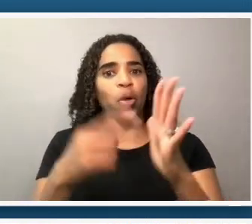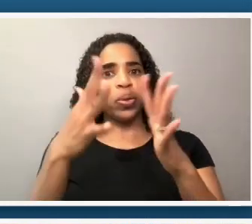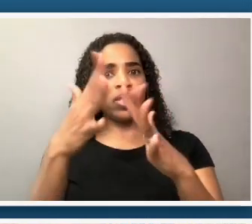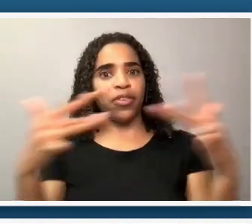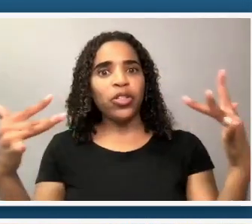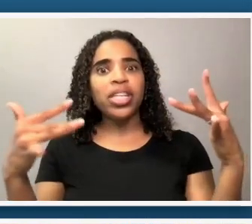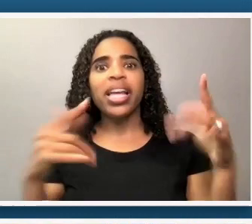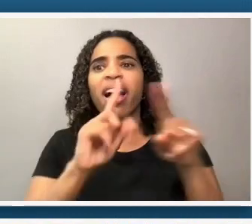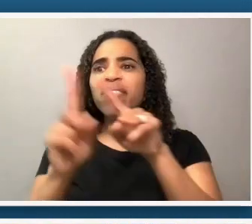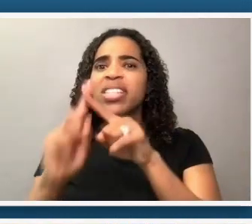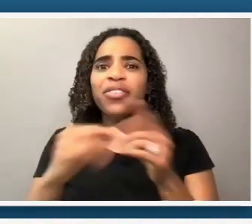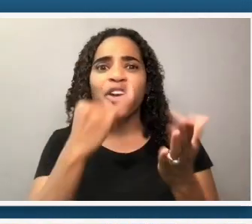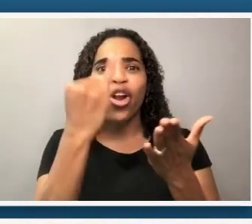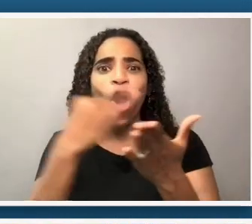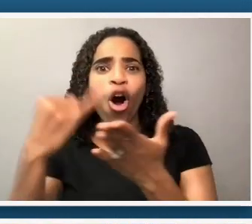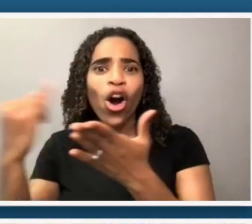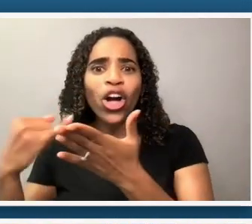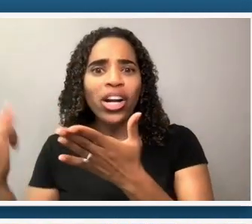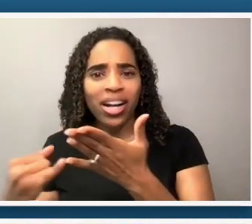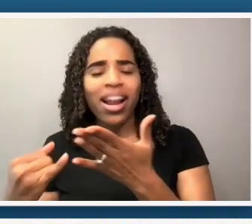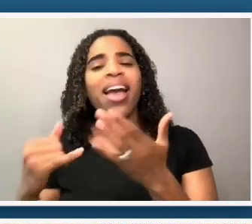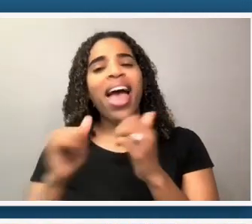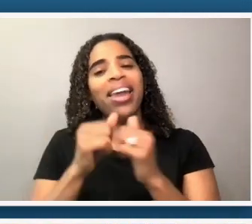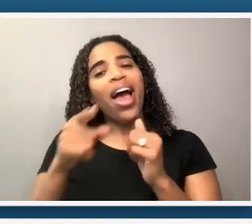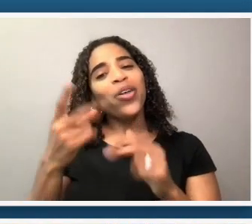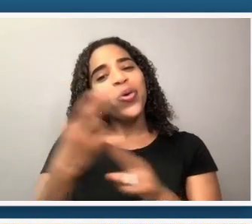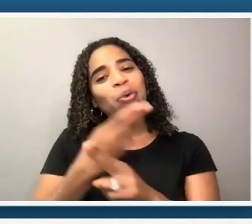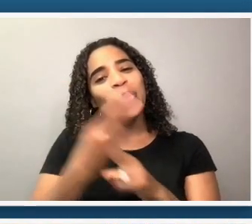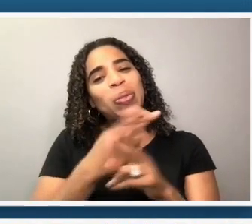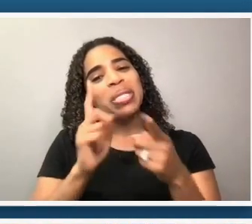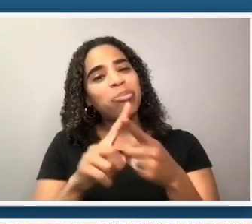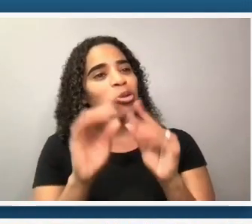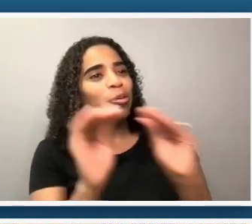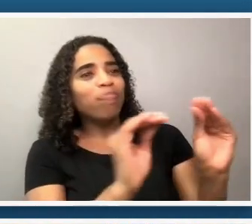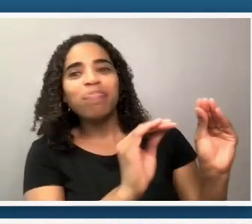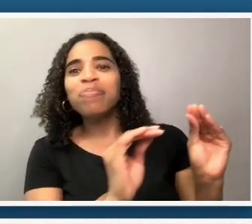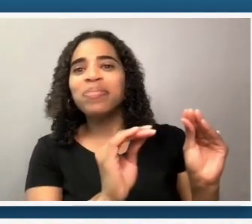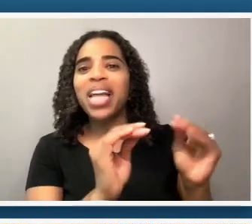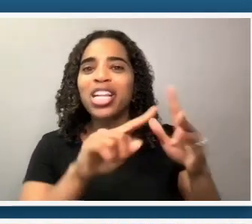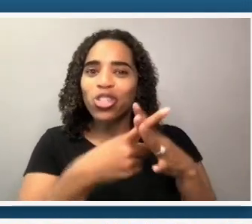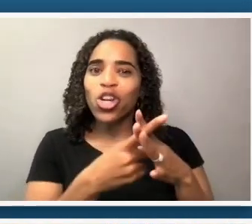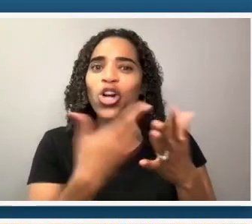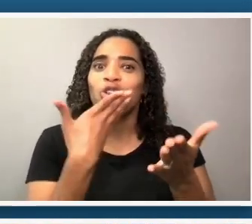pulled in and how you use them as such rich topics for conversation.